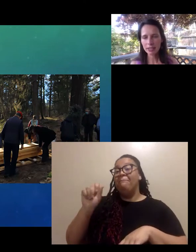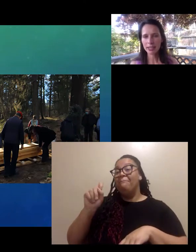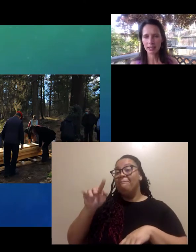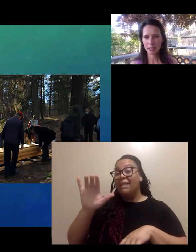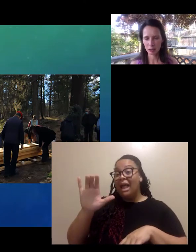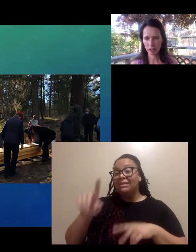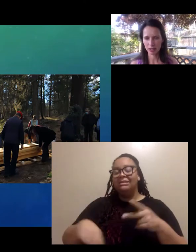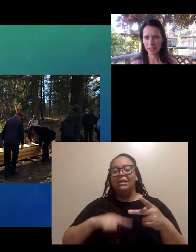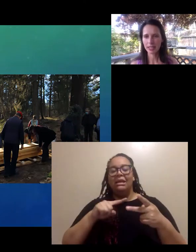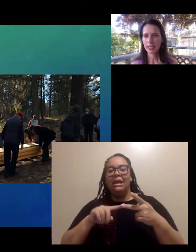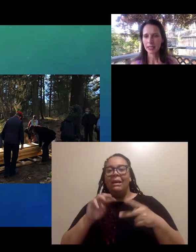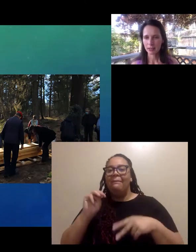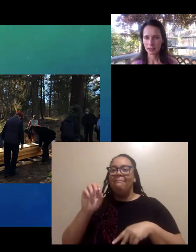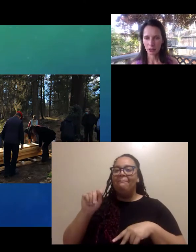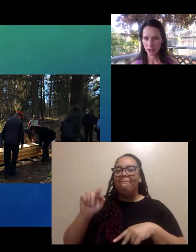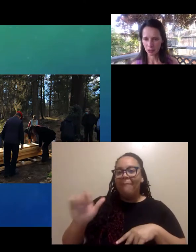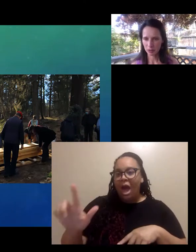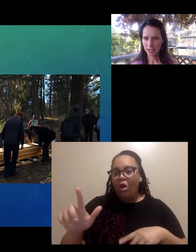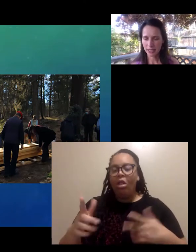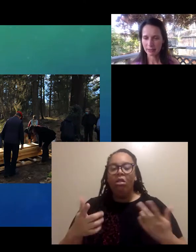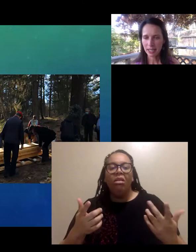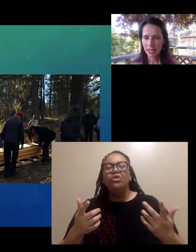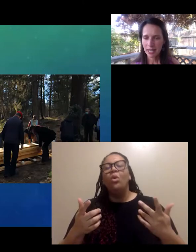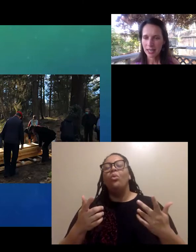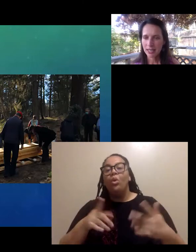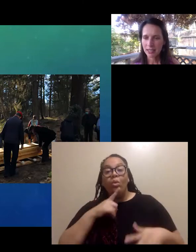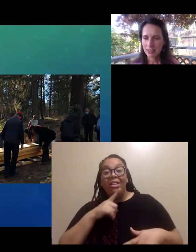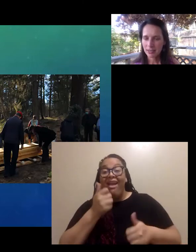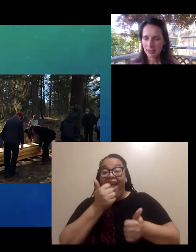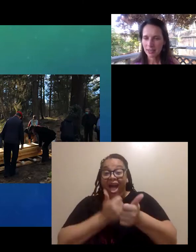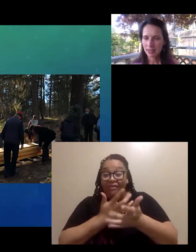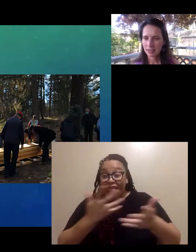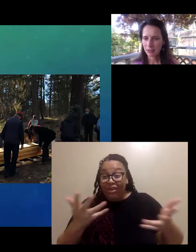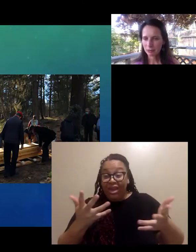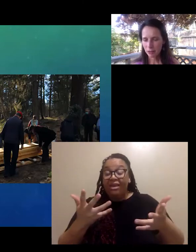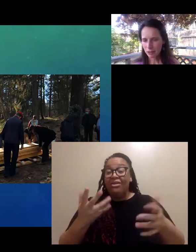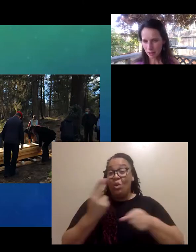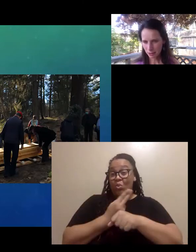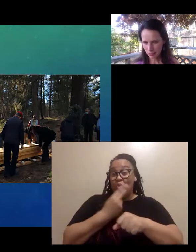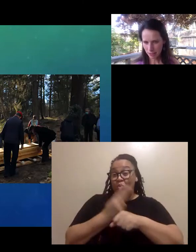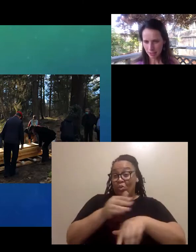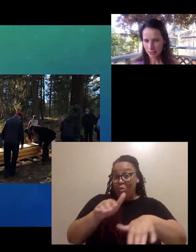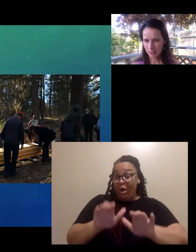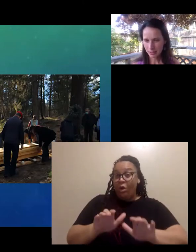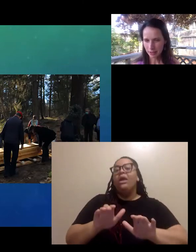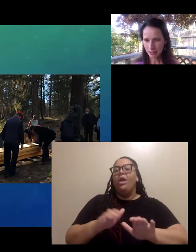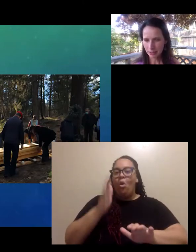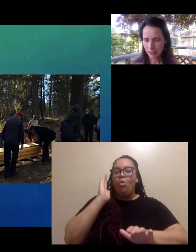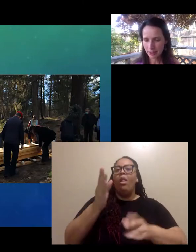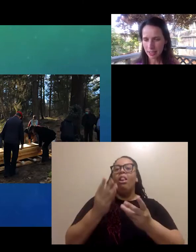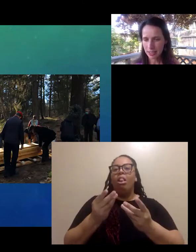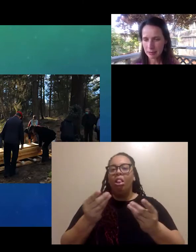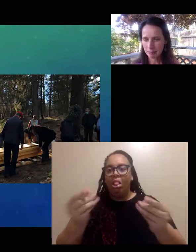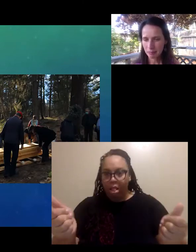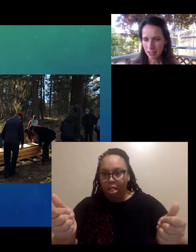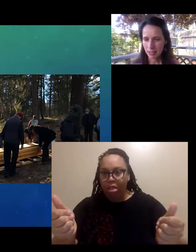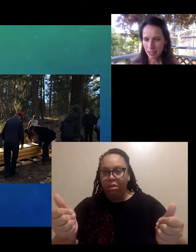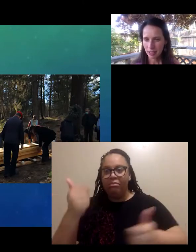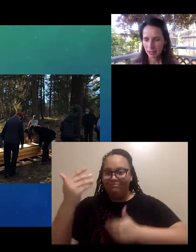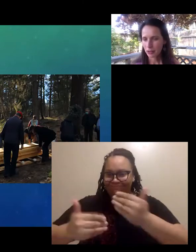again, everything that is buried is going to break down. And the the photo that you see here is,